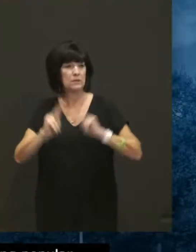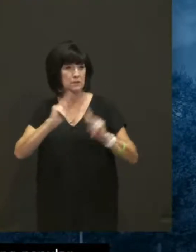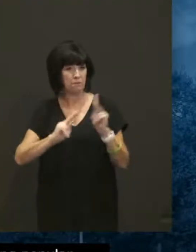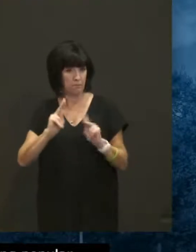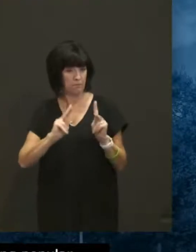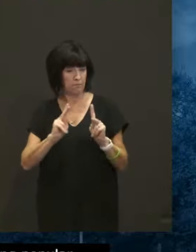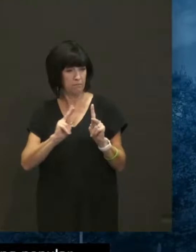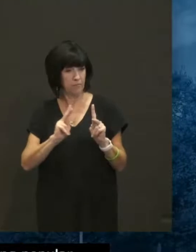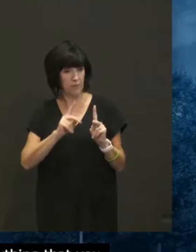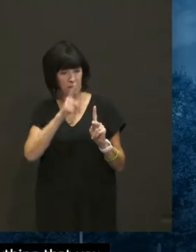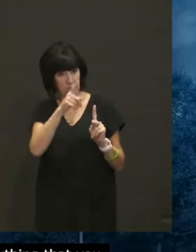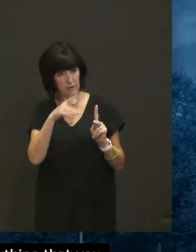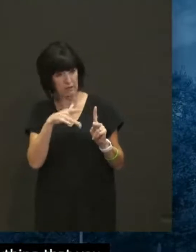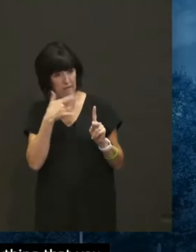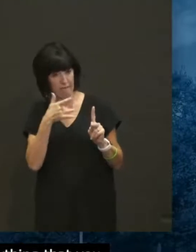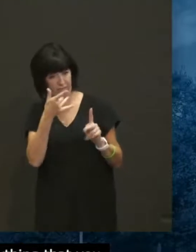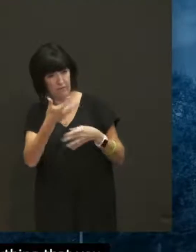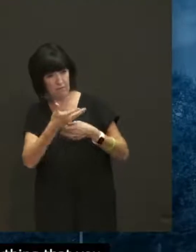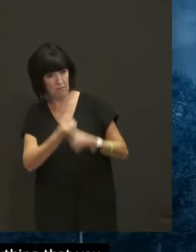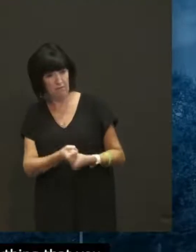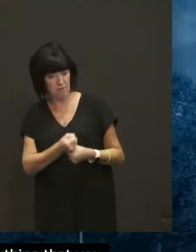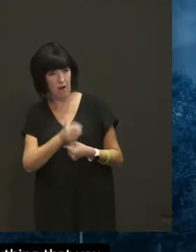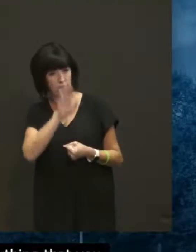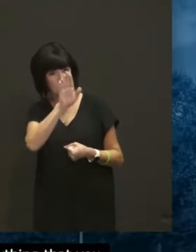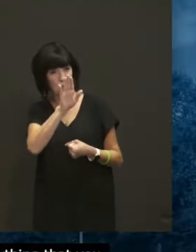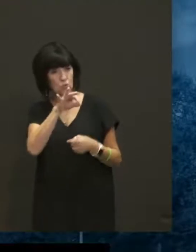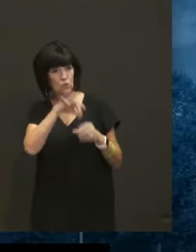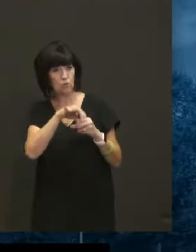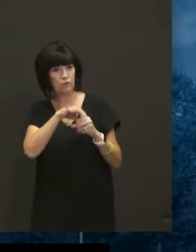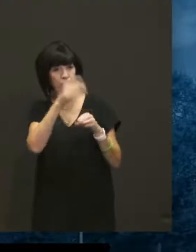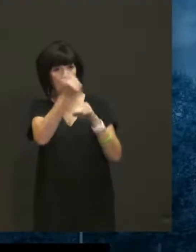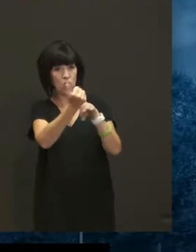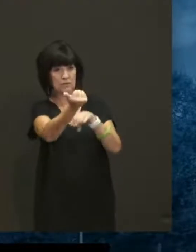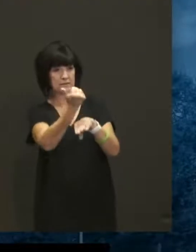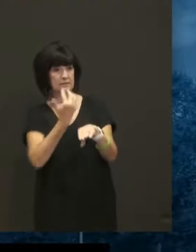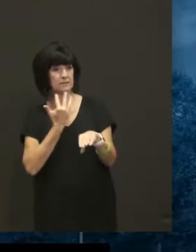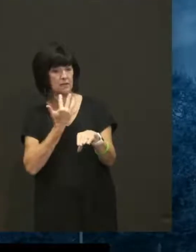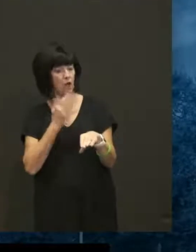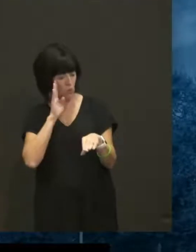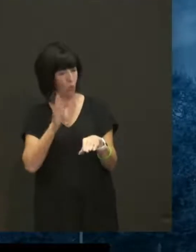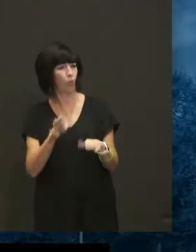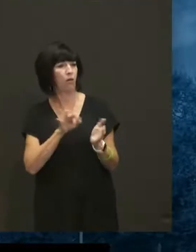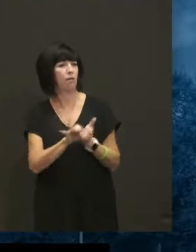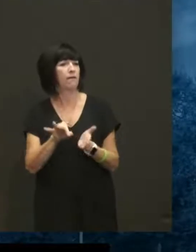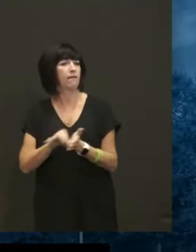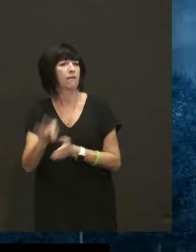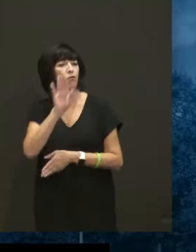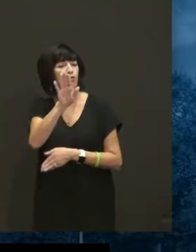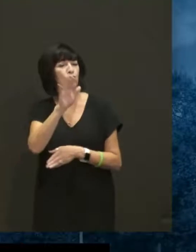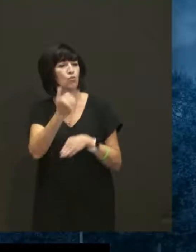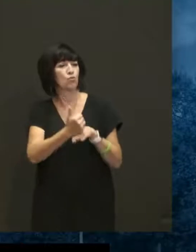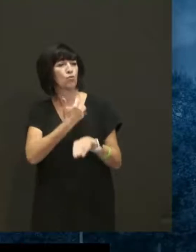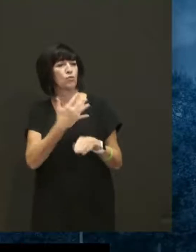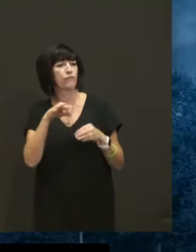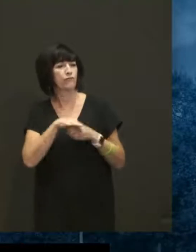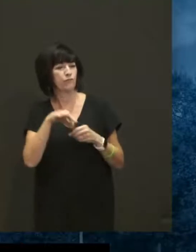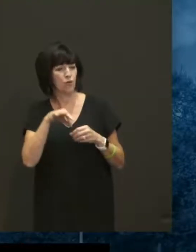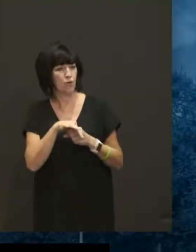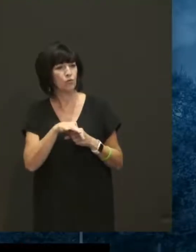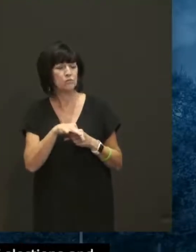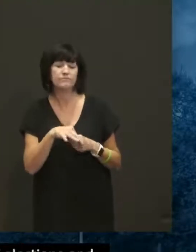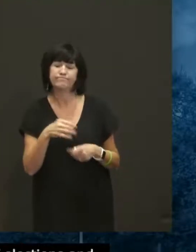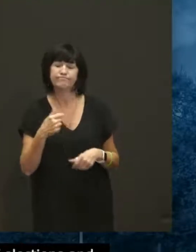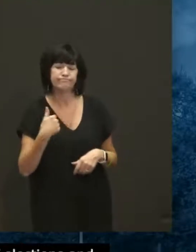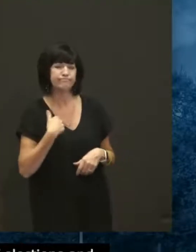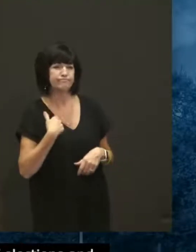count? Yeah, I'm very confident that the Department of Elections and all their folks will be able to count all the